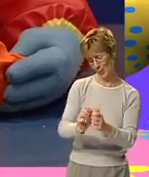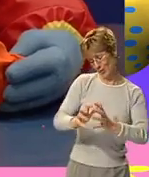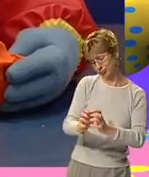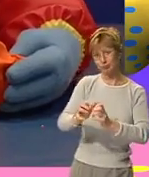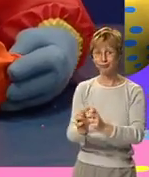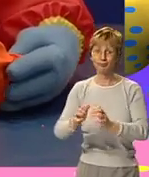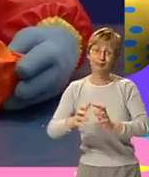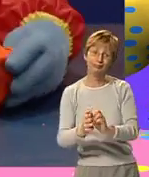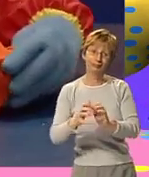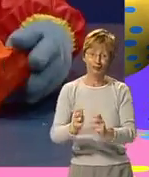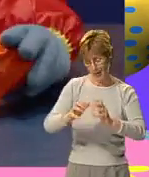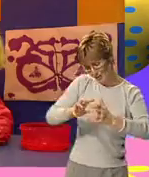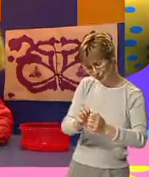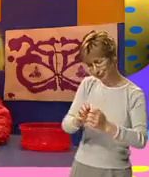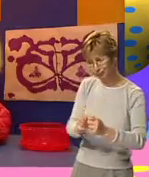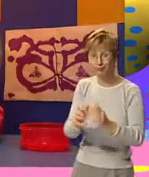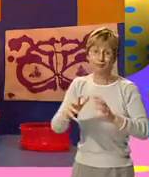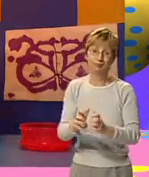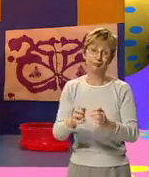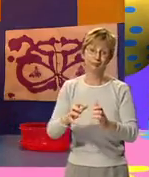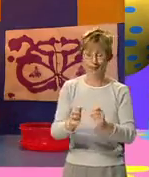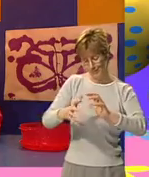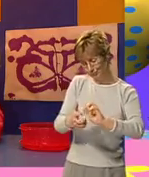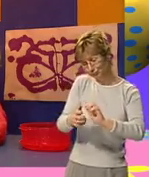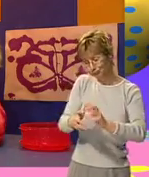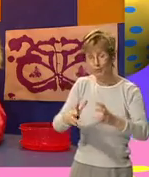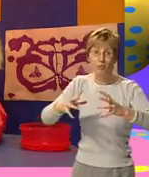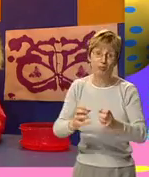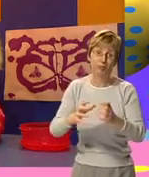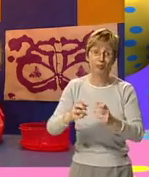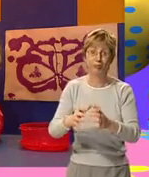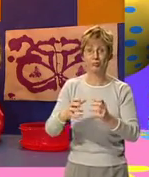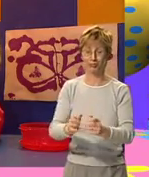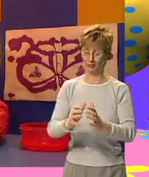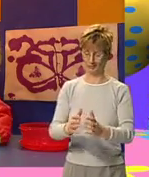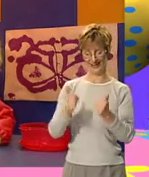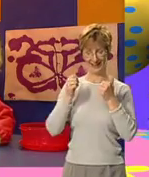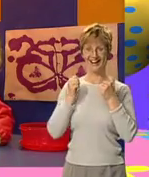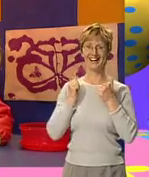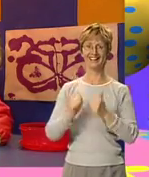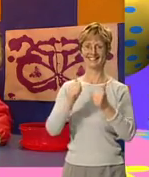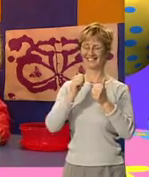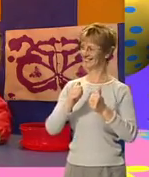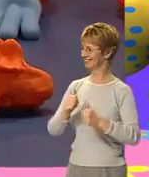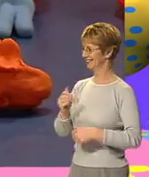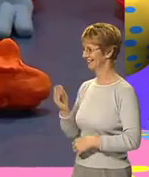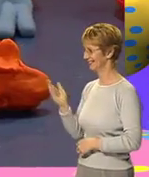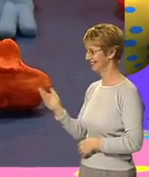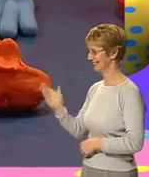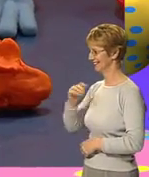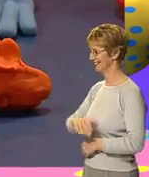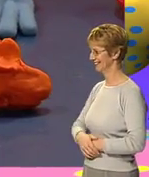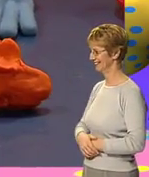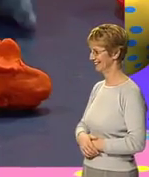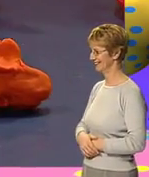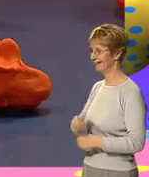wibbly wobbly clay. Clay, clay, wobbly clay. There, that's just